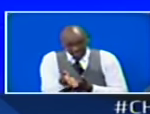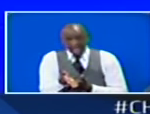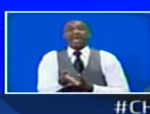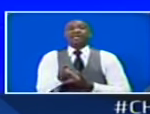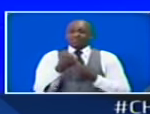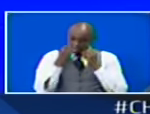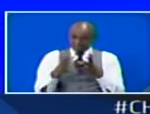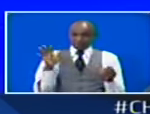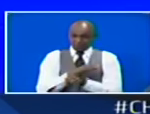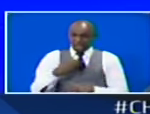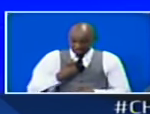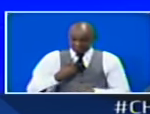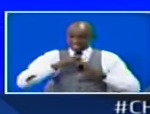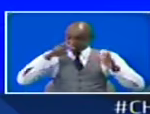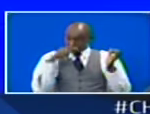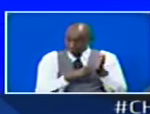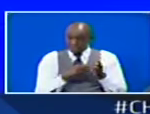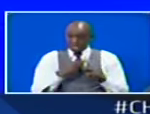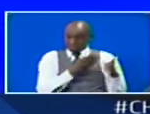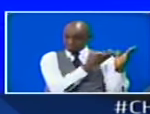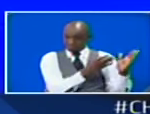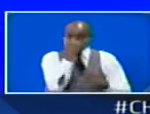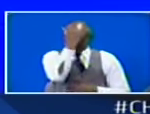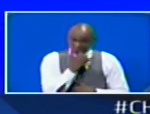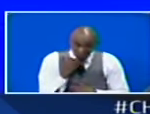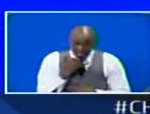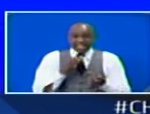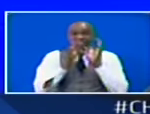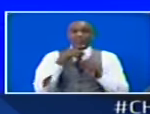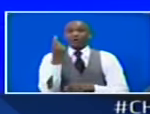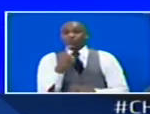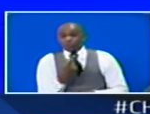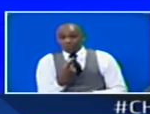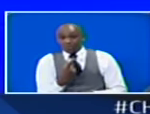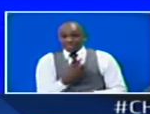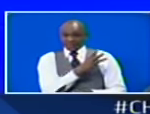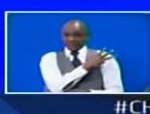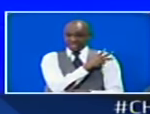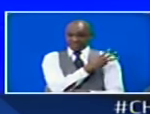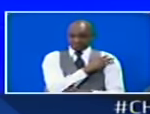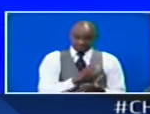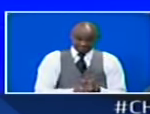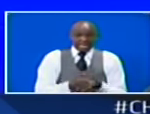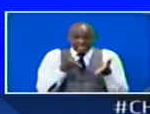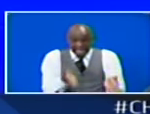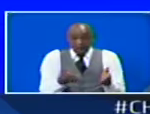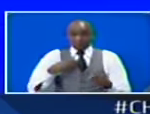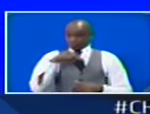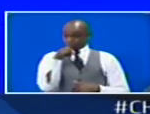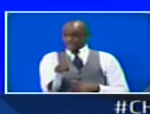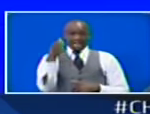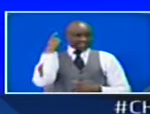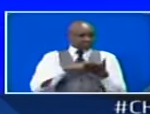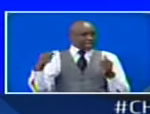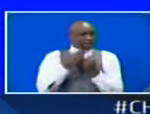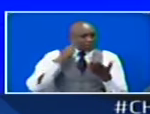way. This is Checkpoint and I'm Yvonne Okwara Matole. Our sign language interpreter is William Silla. Now, for the better part of last